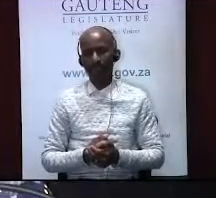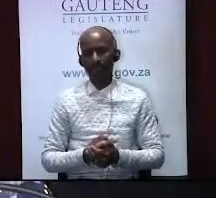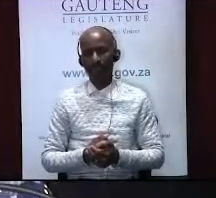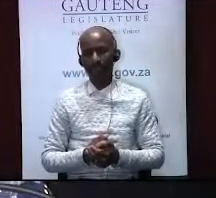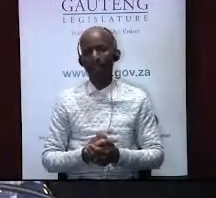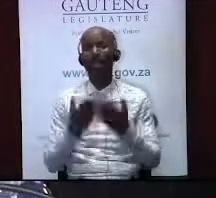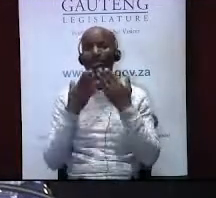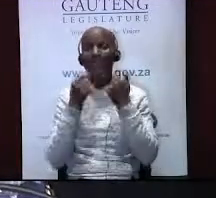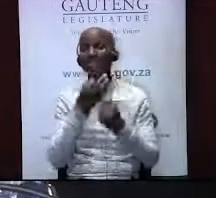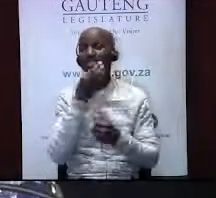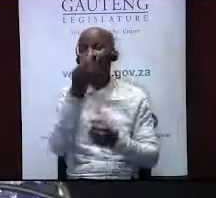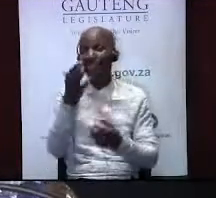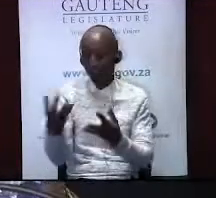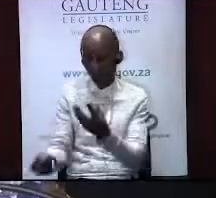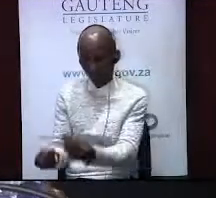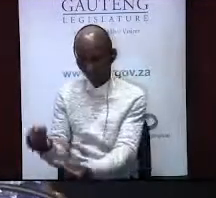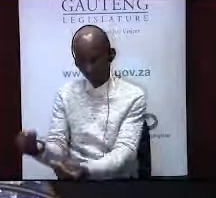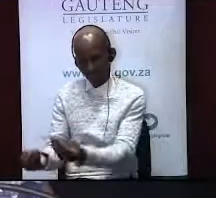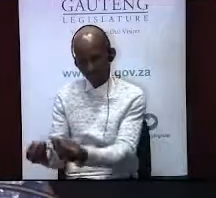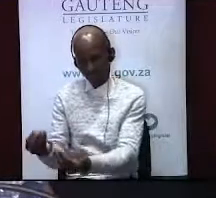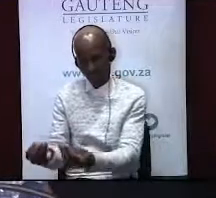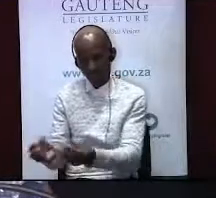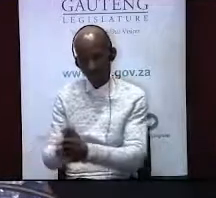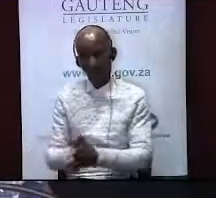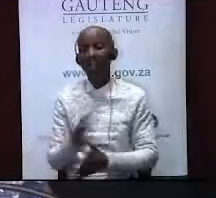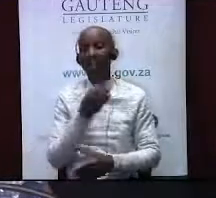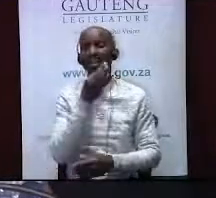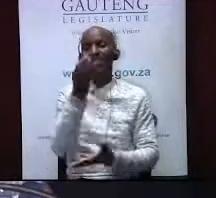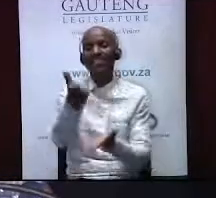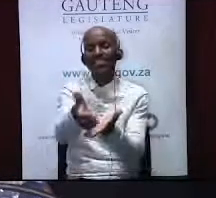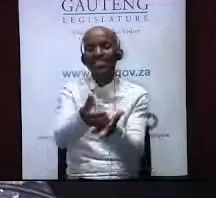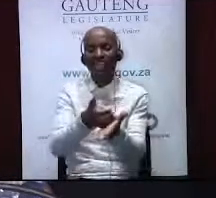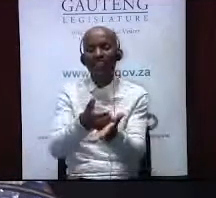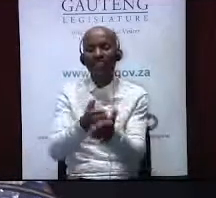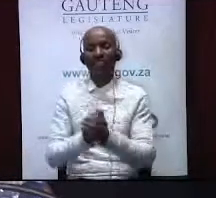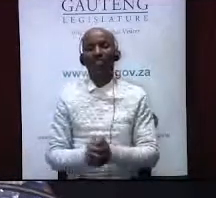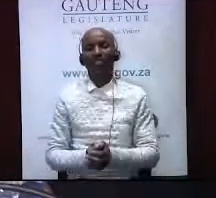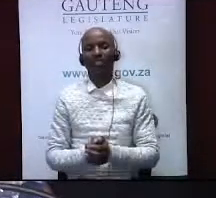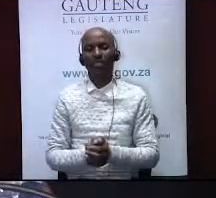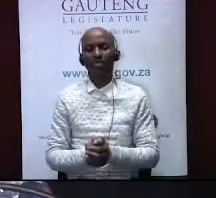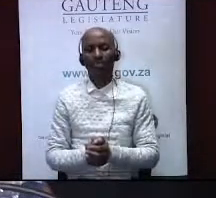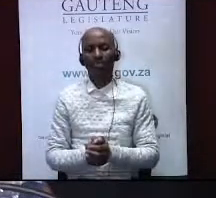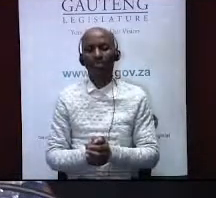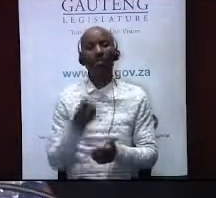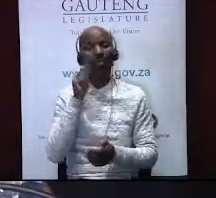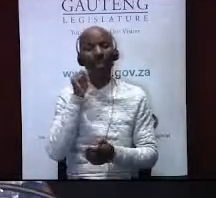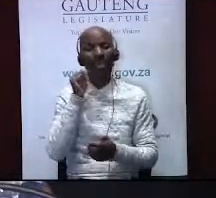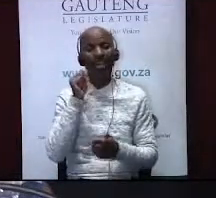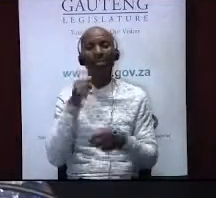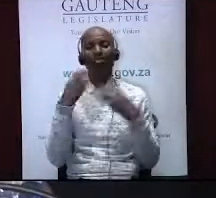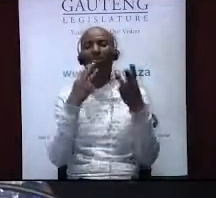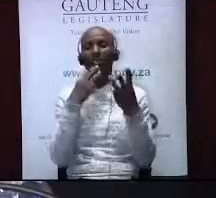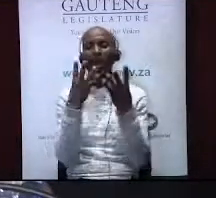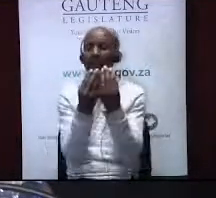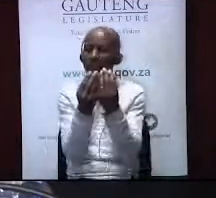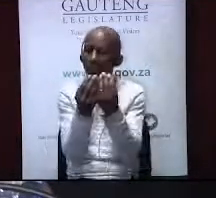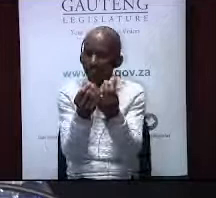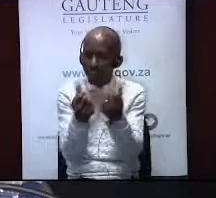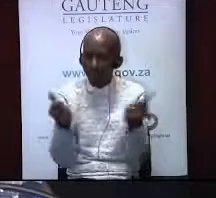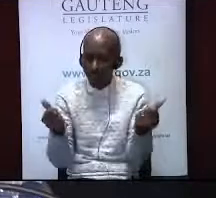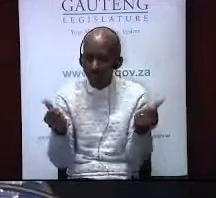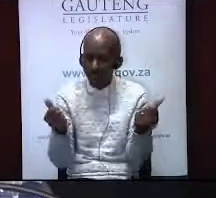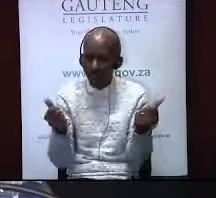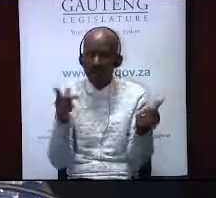Let us save our children. Let us save the male seed. Bansebali few,